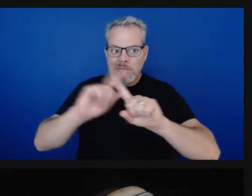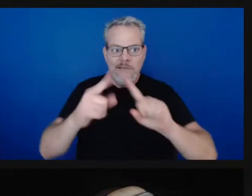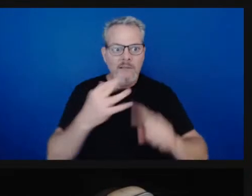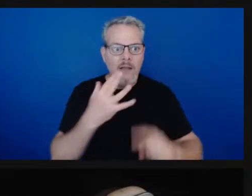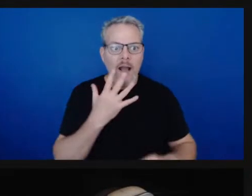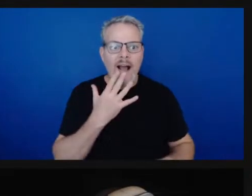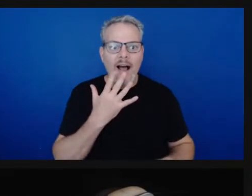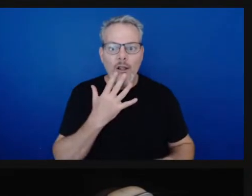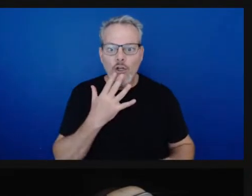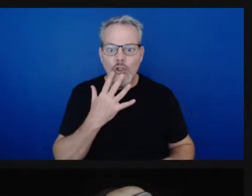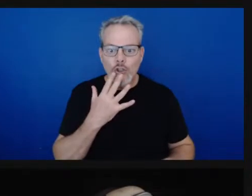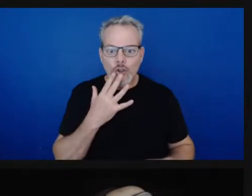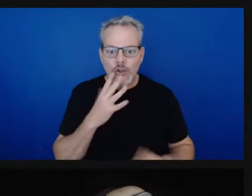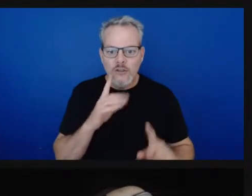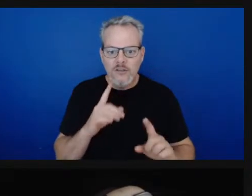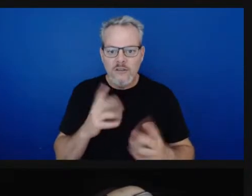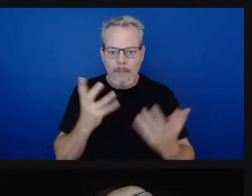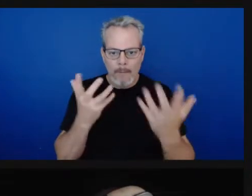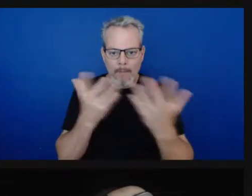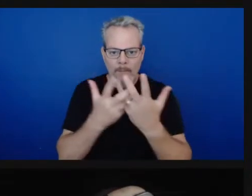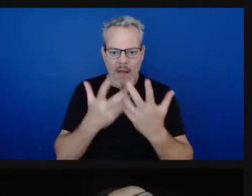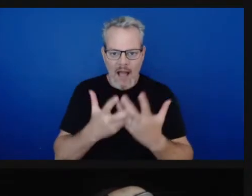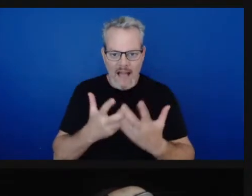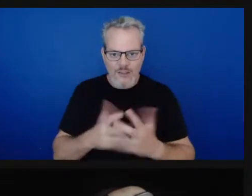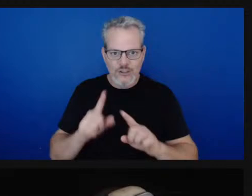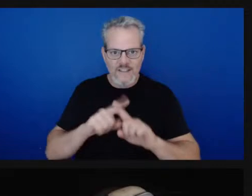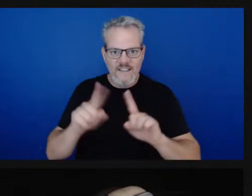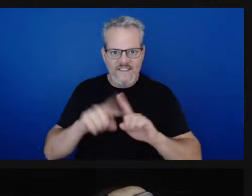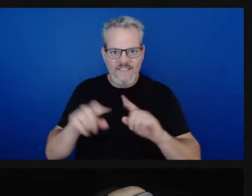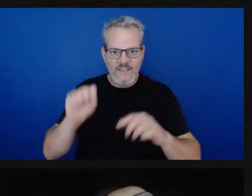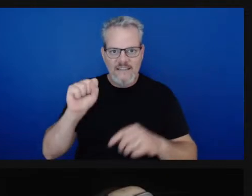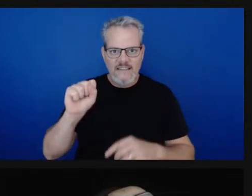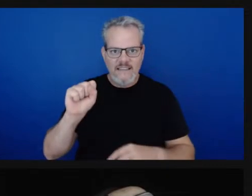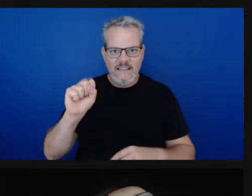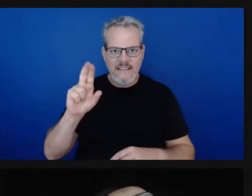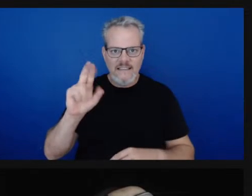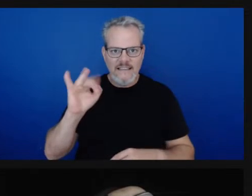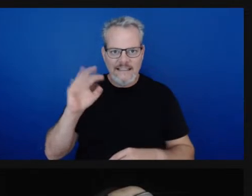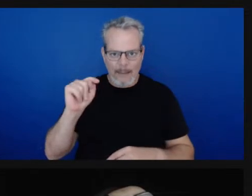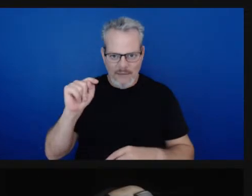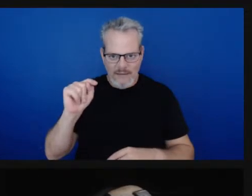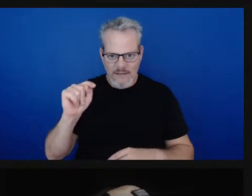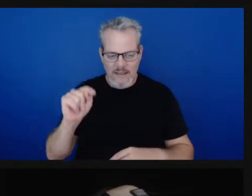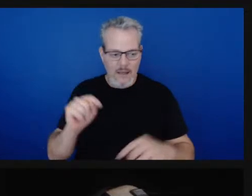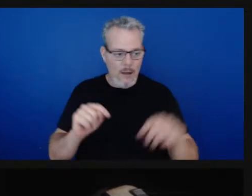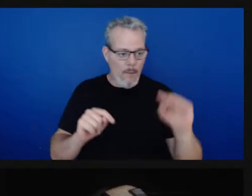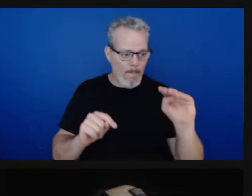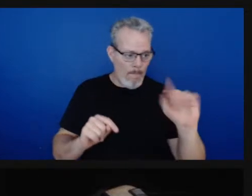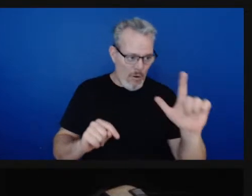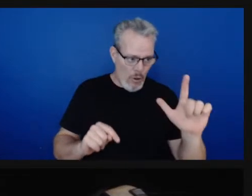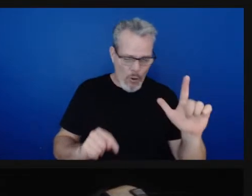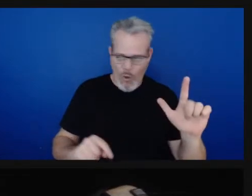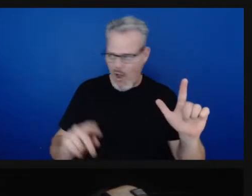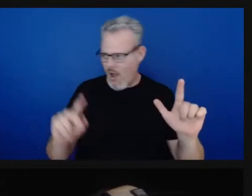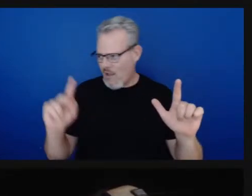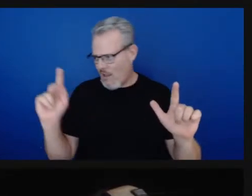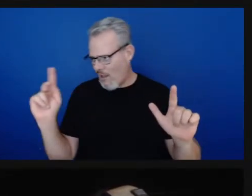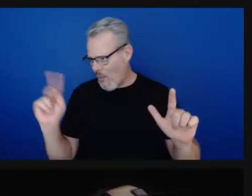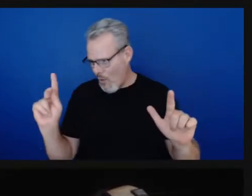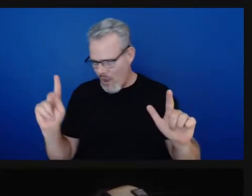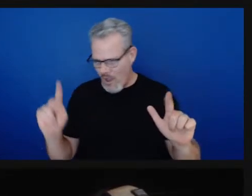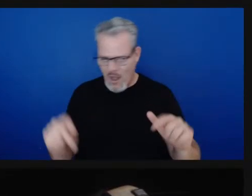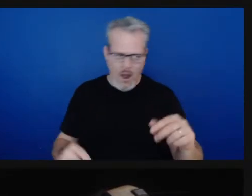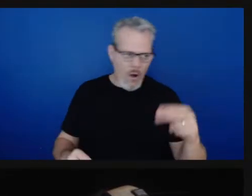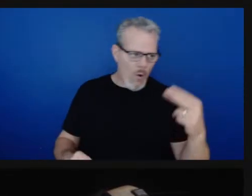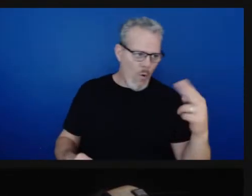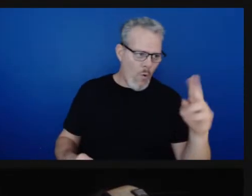the different summit of Mauna Loa, the rift zones, Kilauea, its rift zones, Hualalai, Mauna